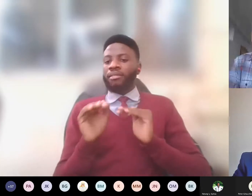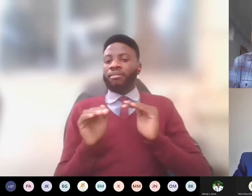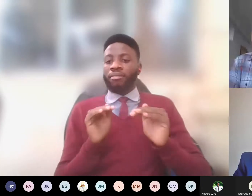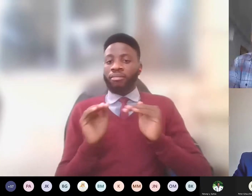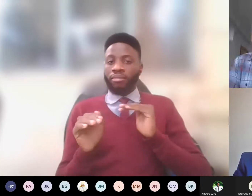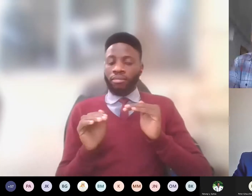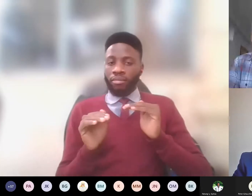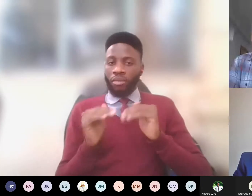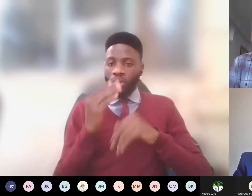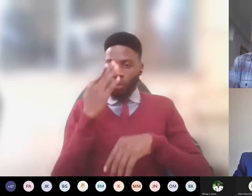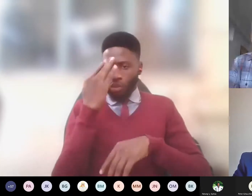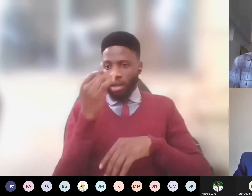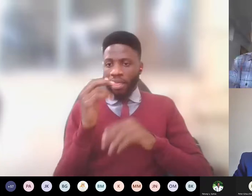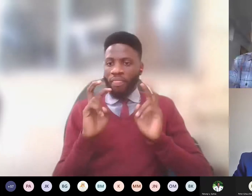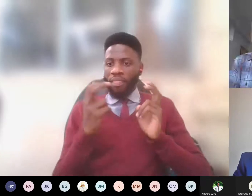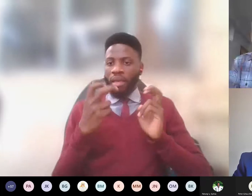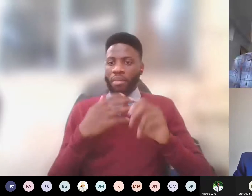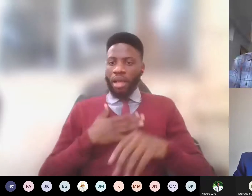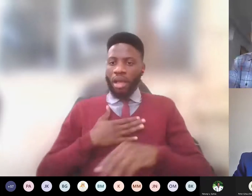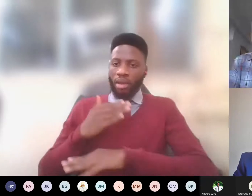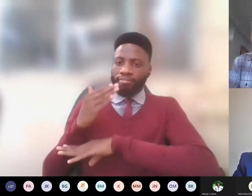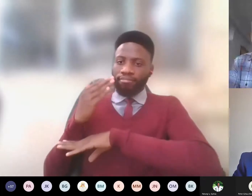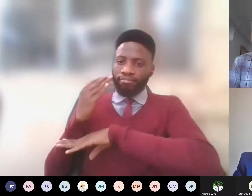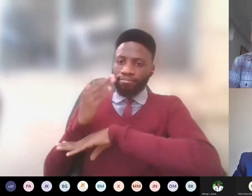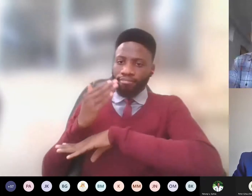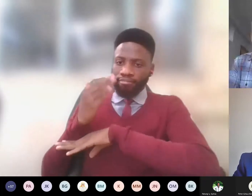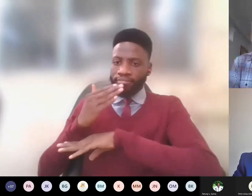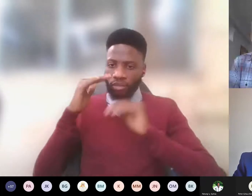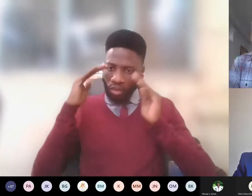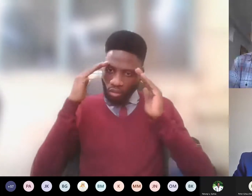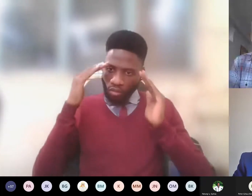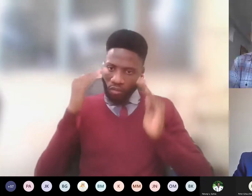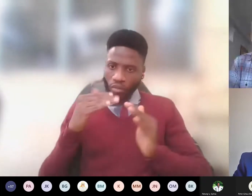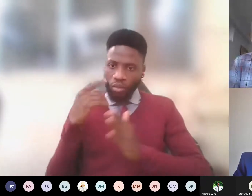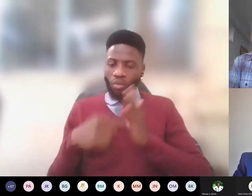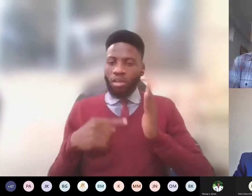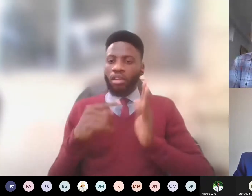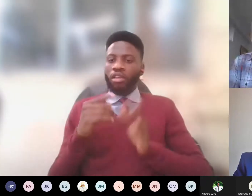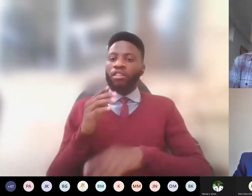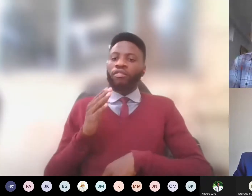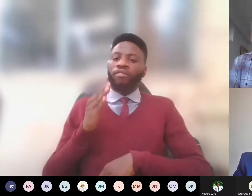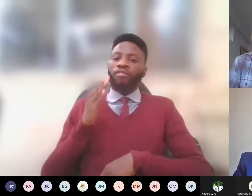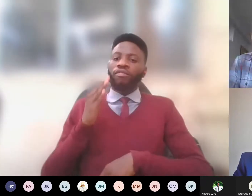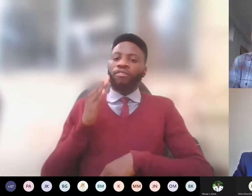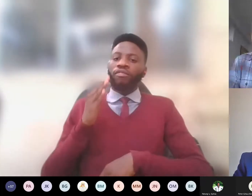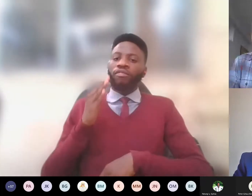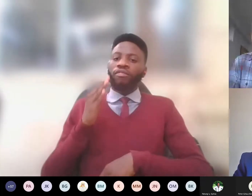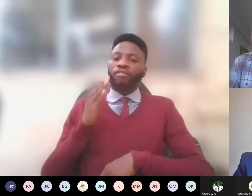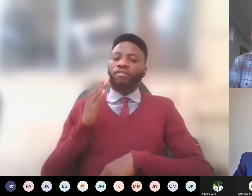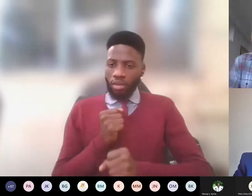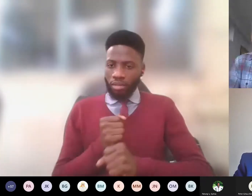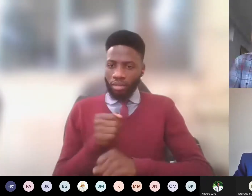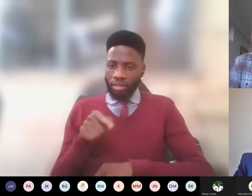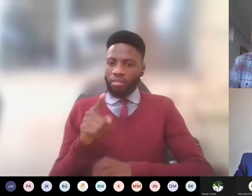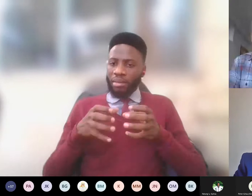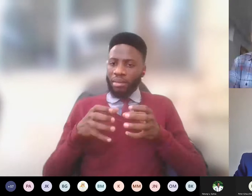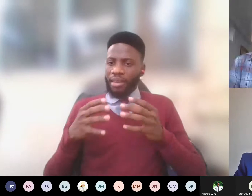you all, students, that you are attentive and that you ask questions, relevant